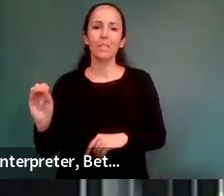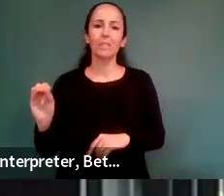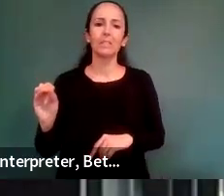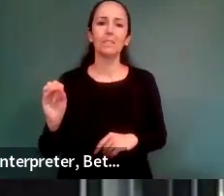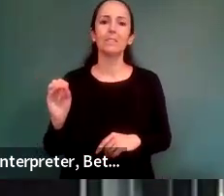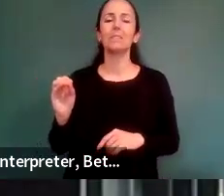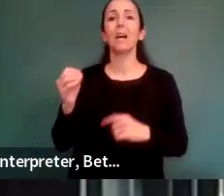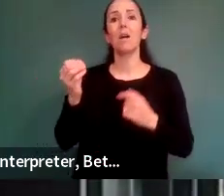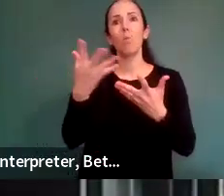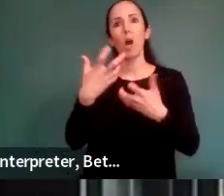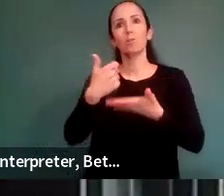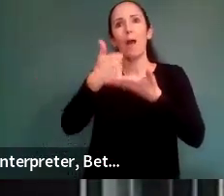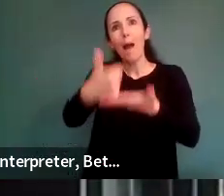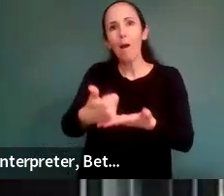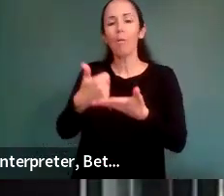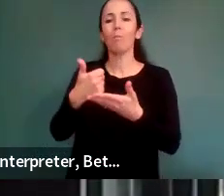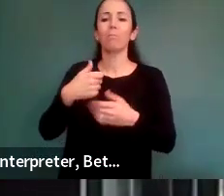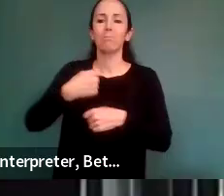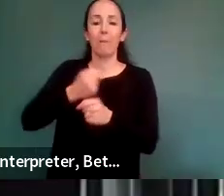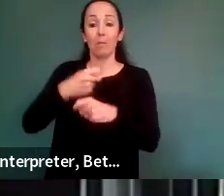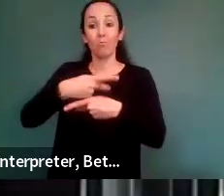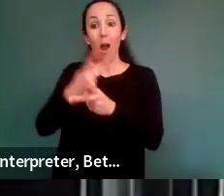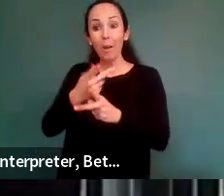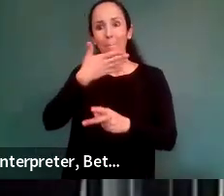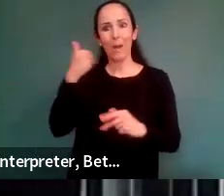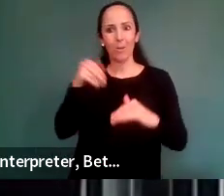environments and products more accessible to people with disabilities. So you can